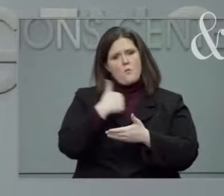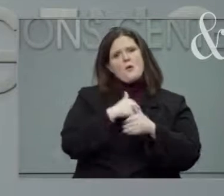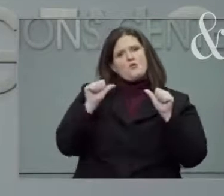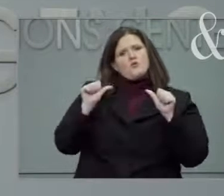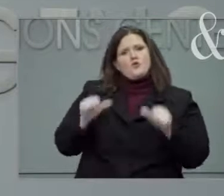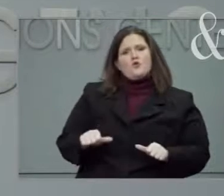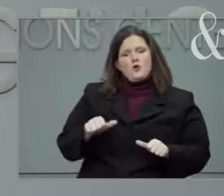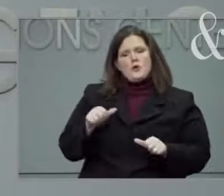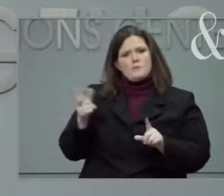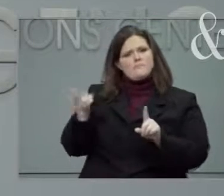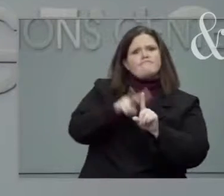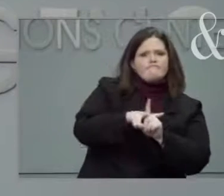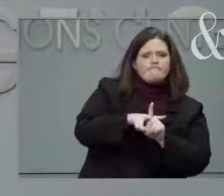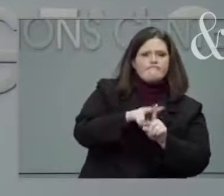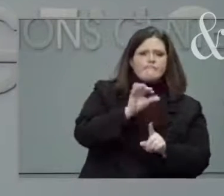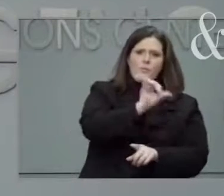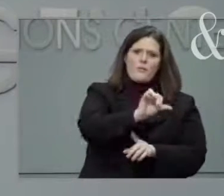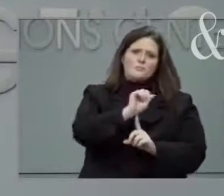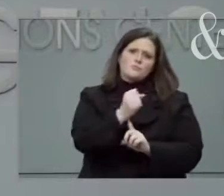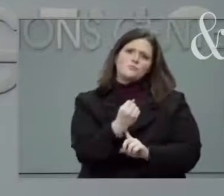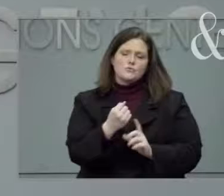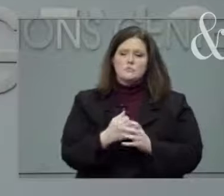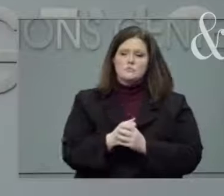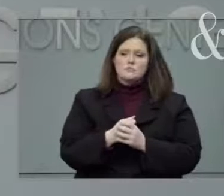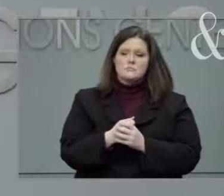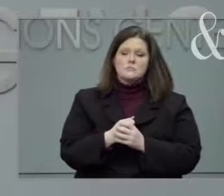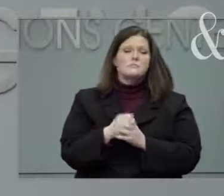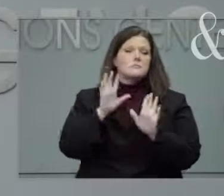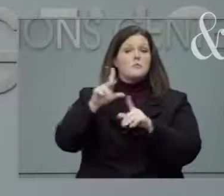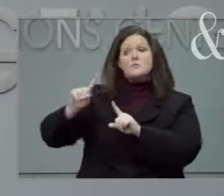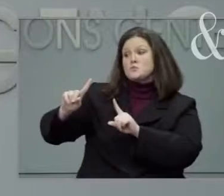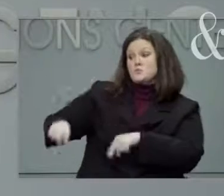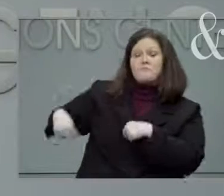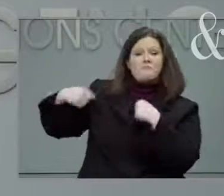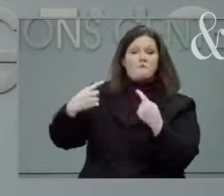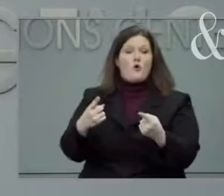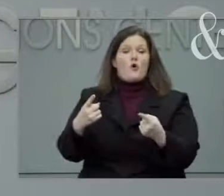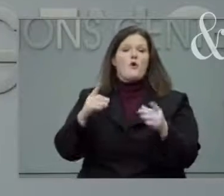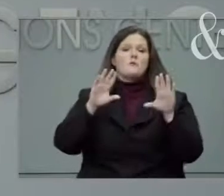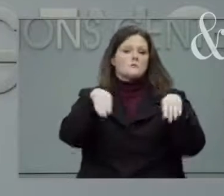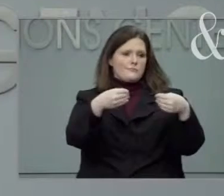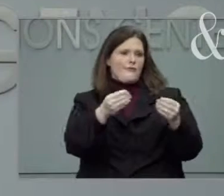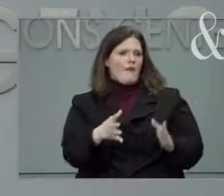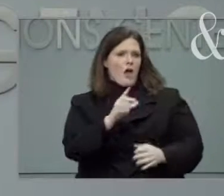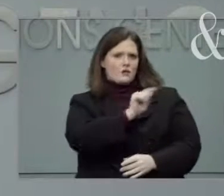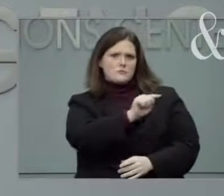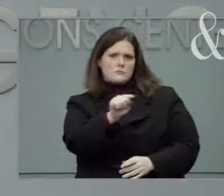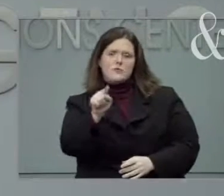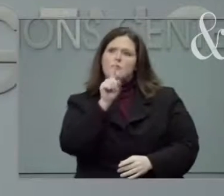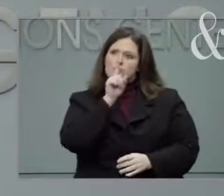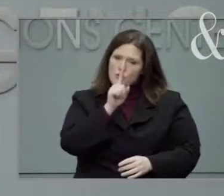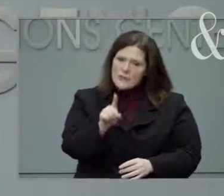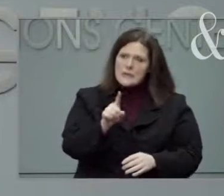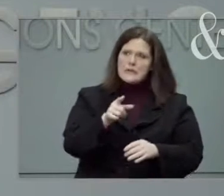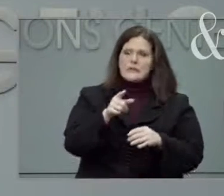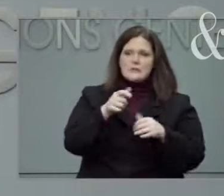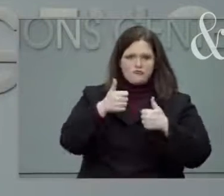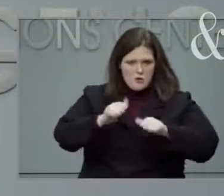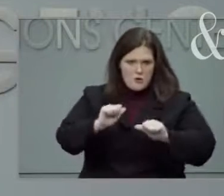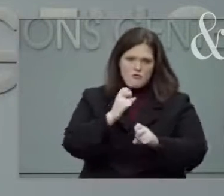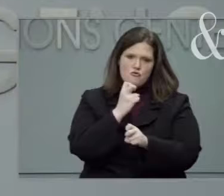will. So what we have seen so far is that our providers are really working hard to get to